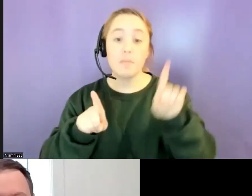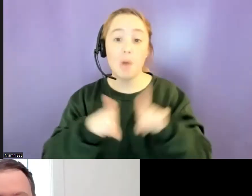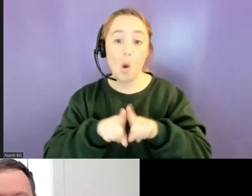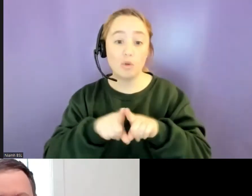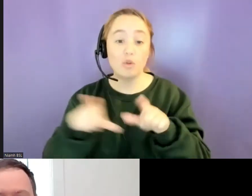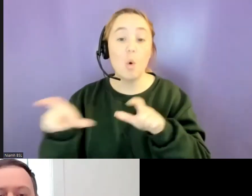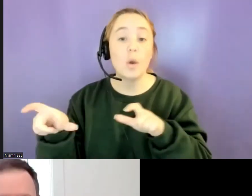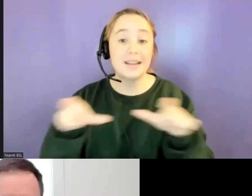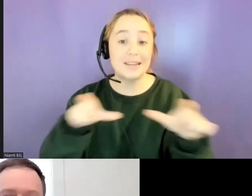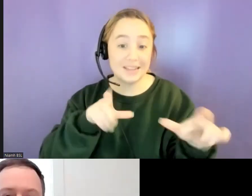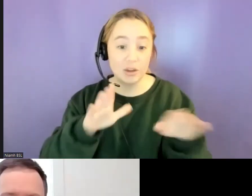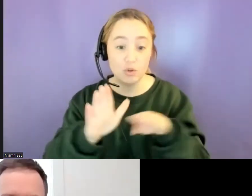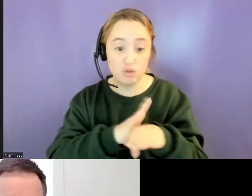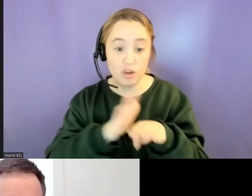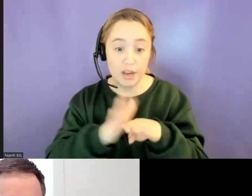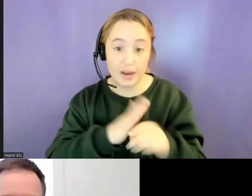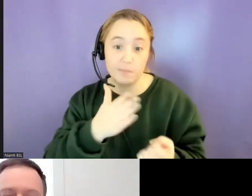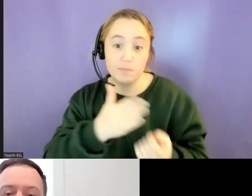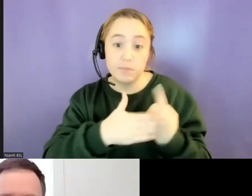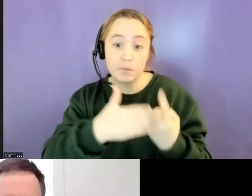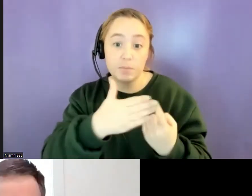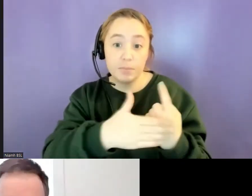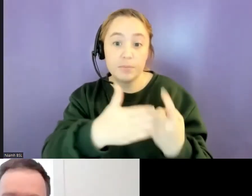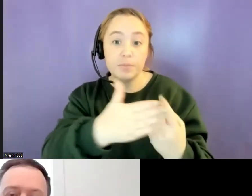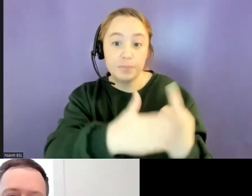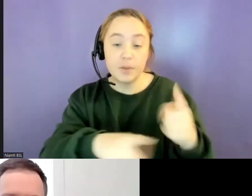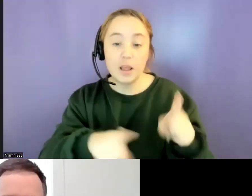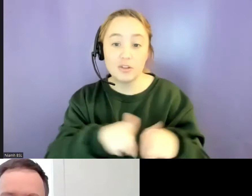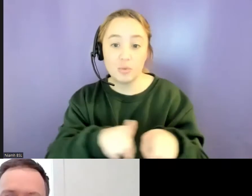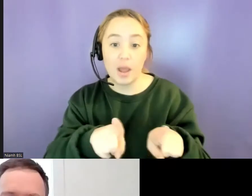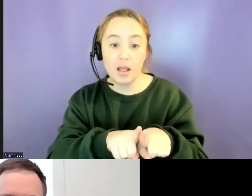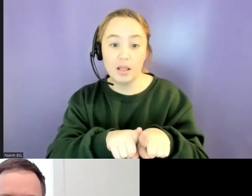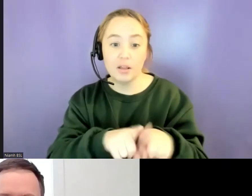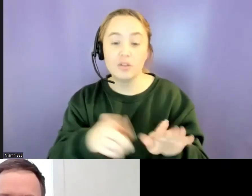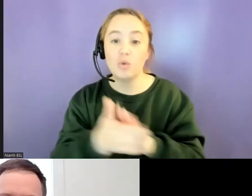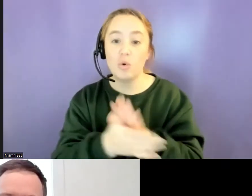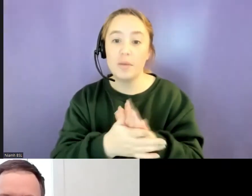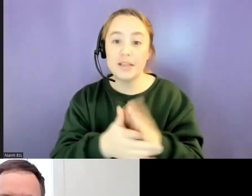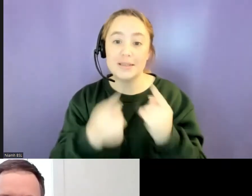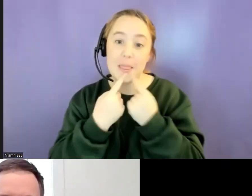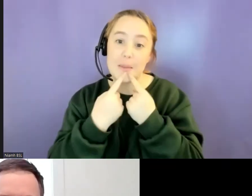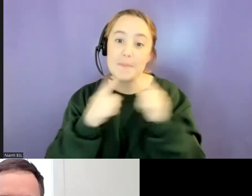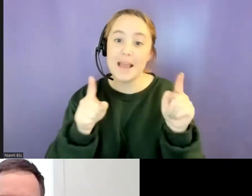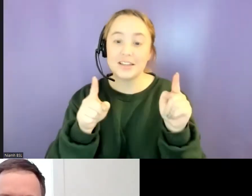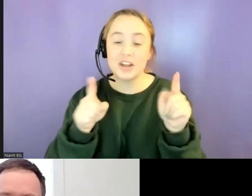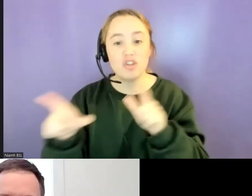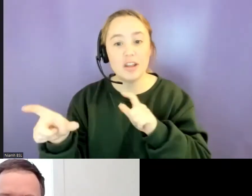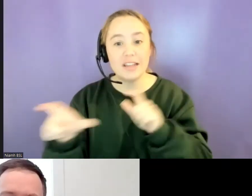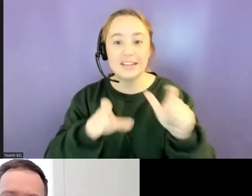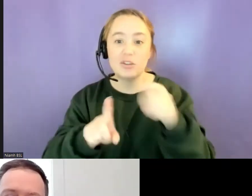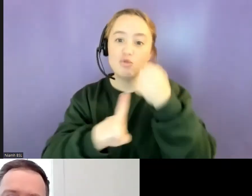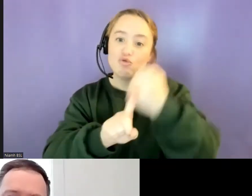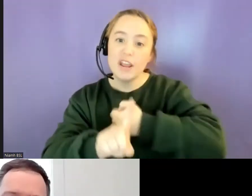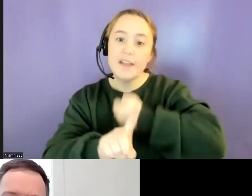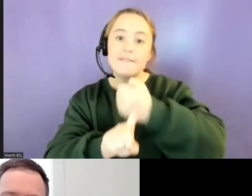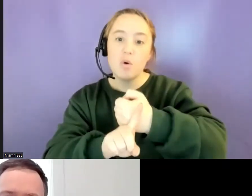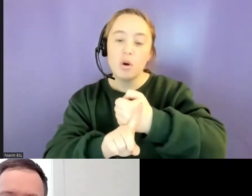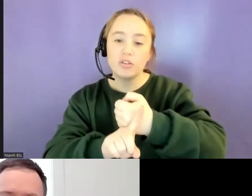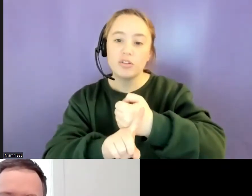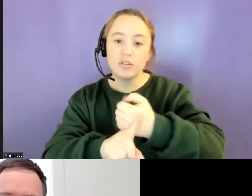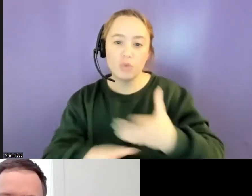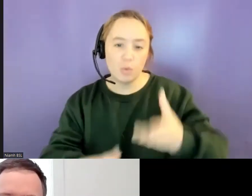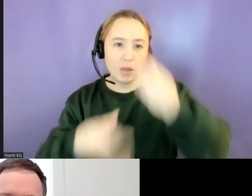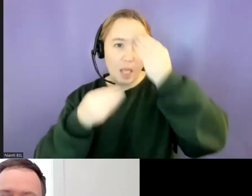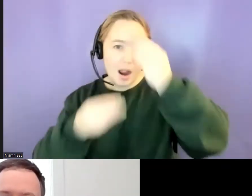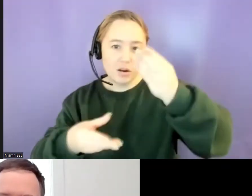that training on a periodic basis so that the various messages are continually reinforced and that we get the best from